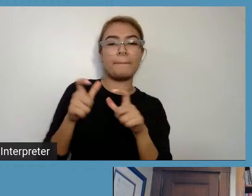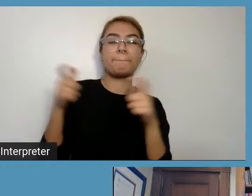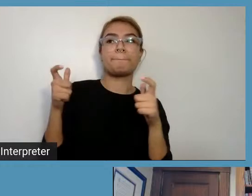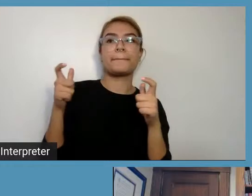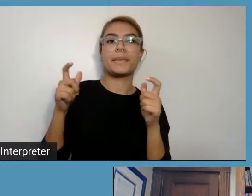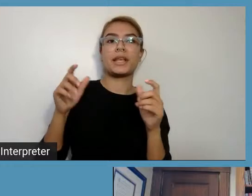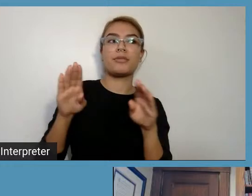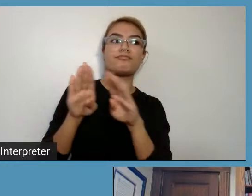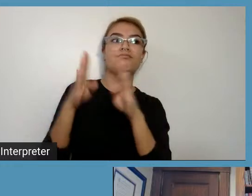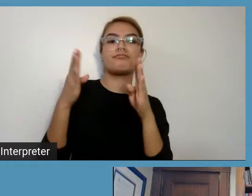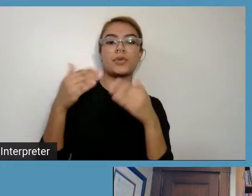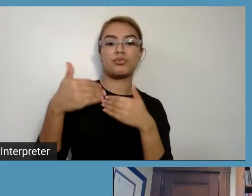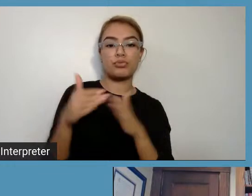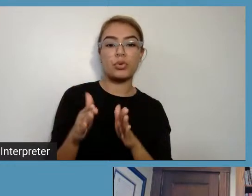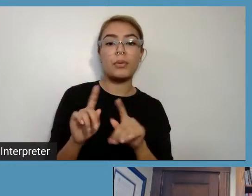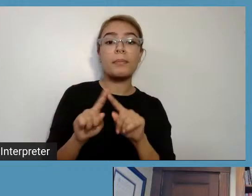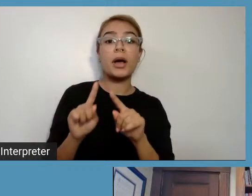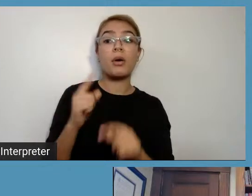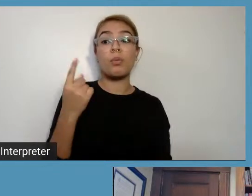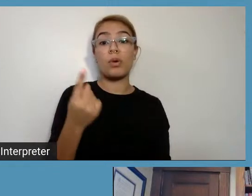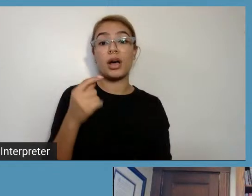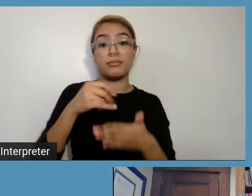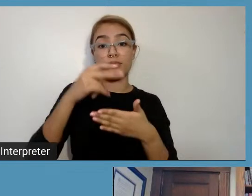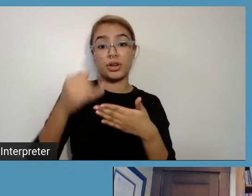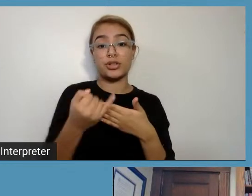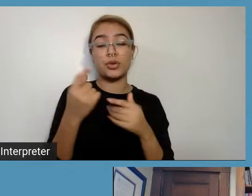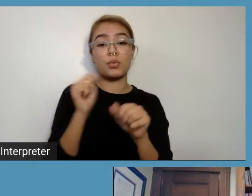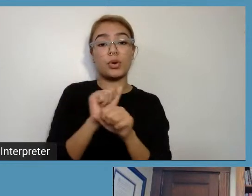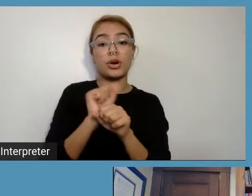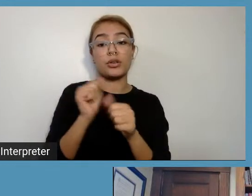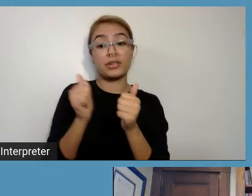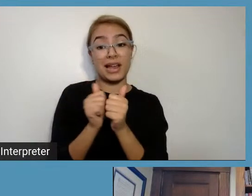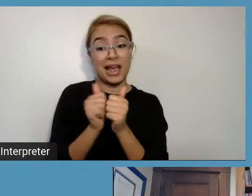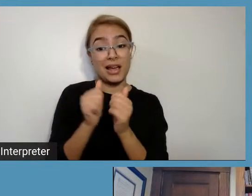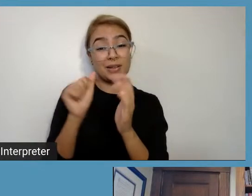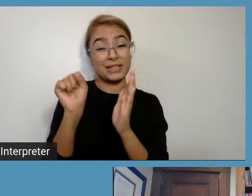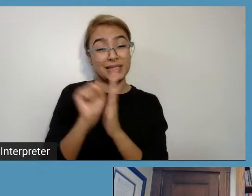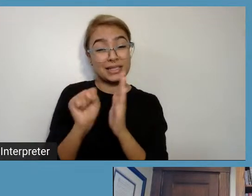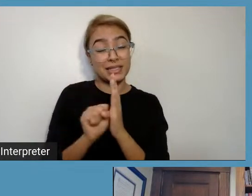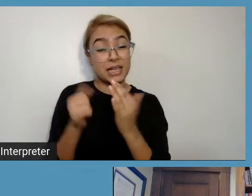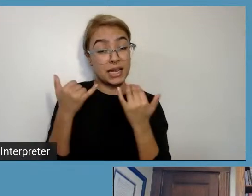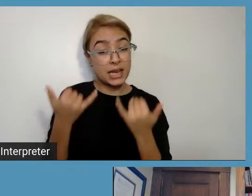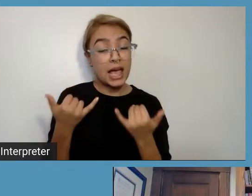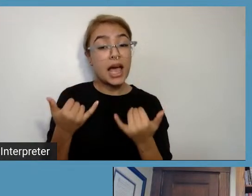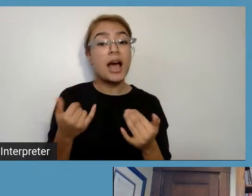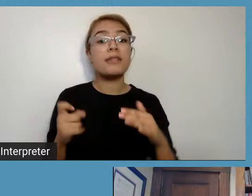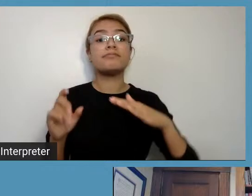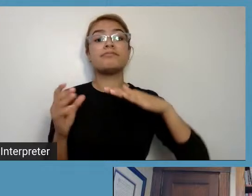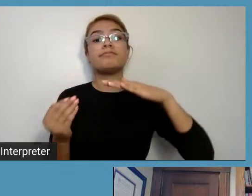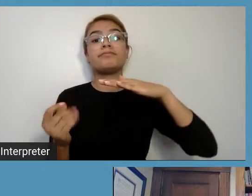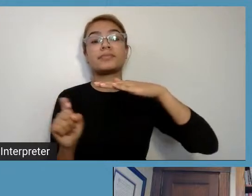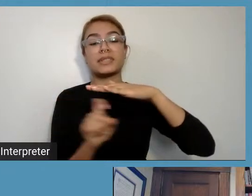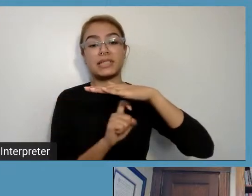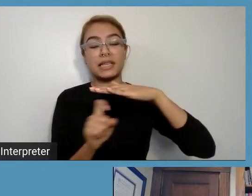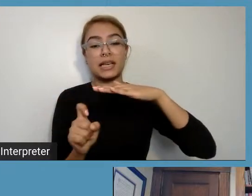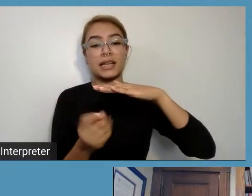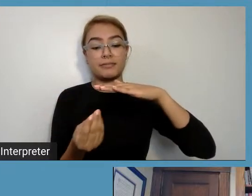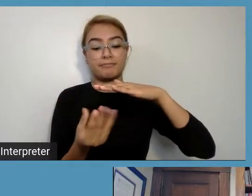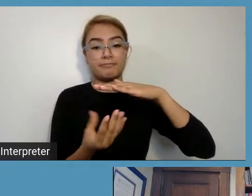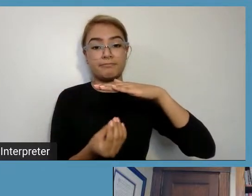room. But one of the projects we're working on with the state right now is scanning, excuse me real